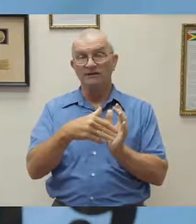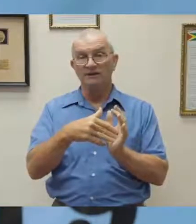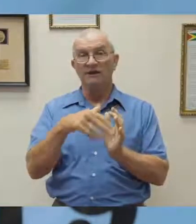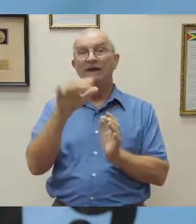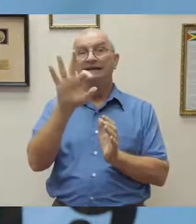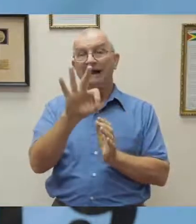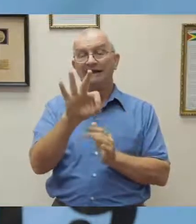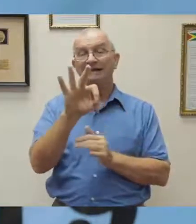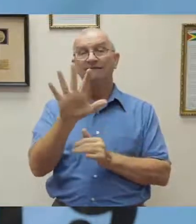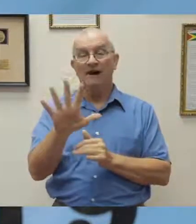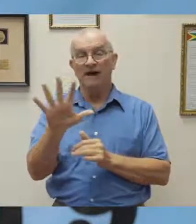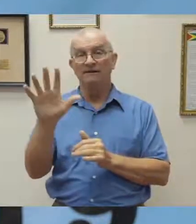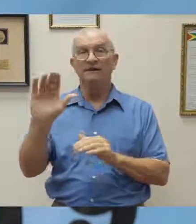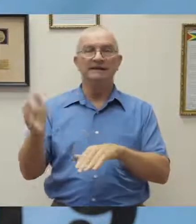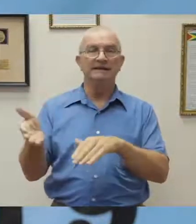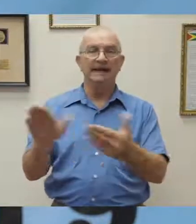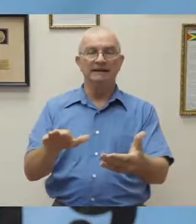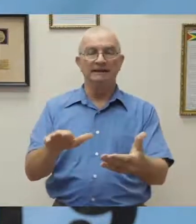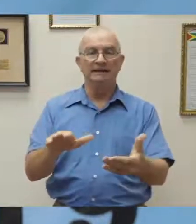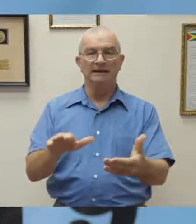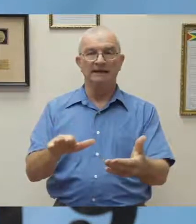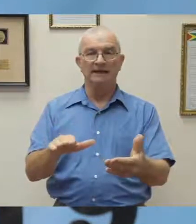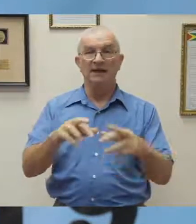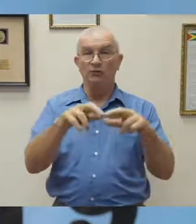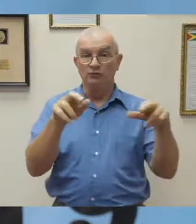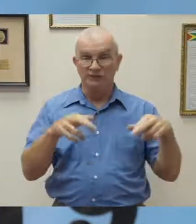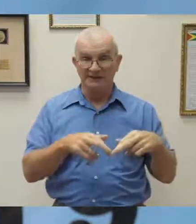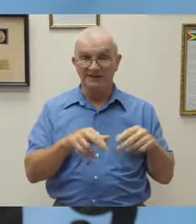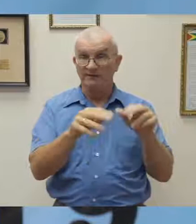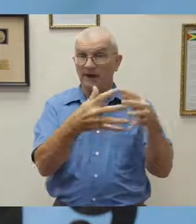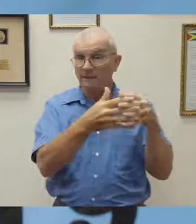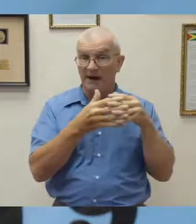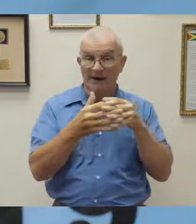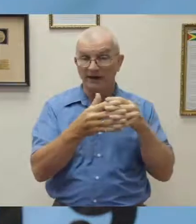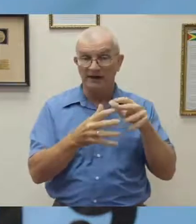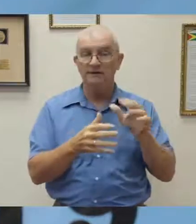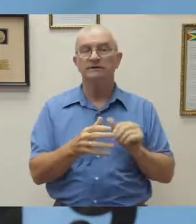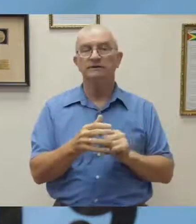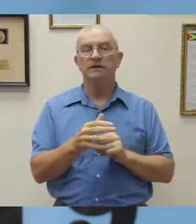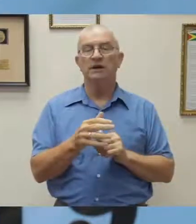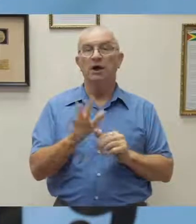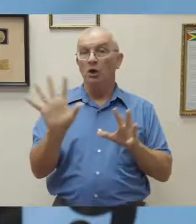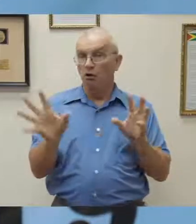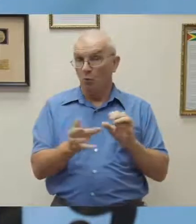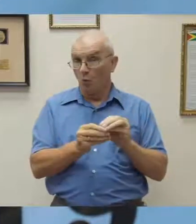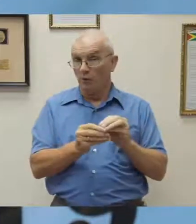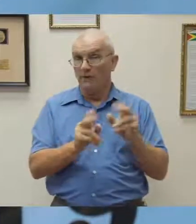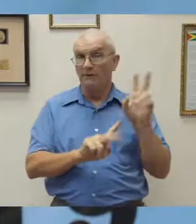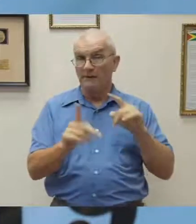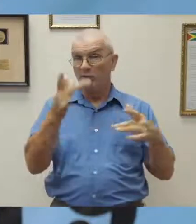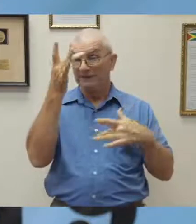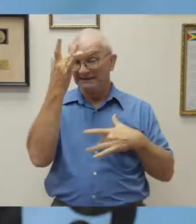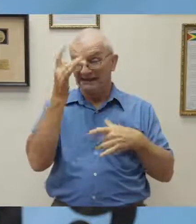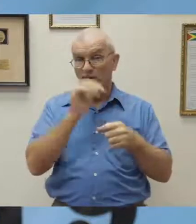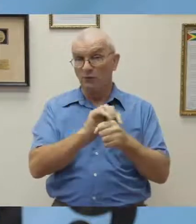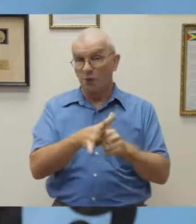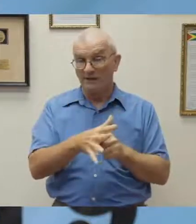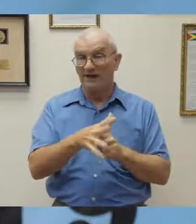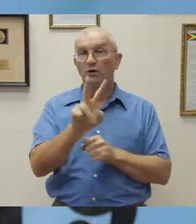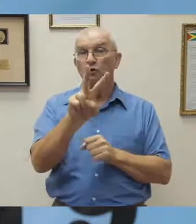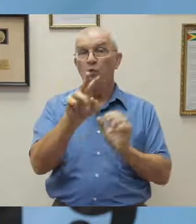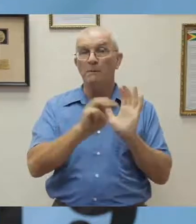349,095 deaths. In the region of the Americas, the total number of cases is